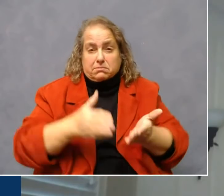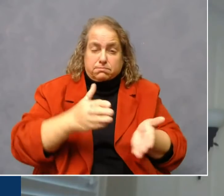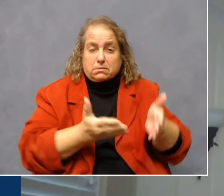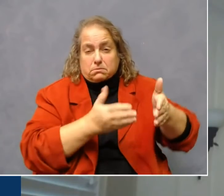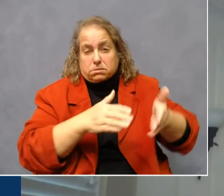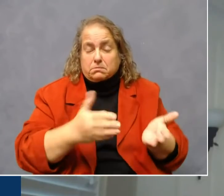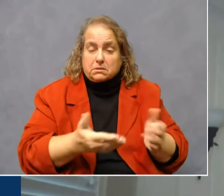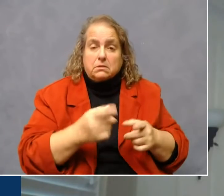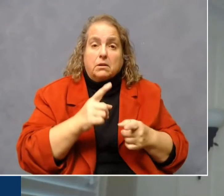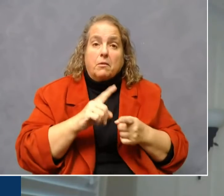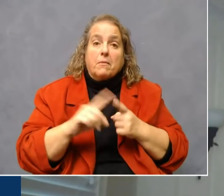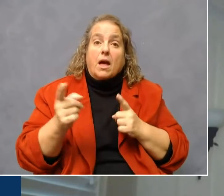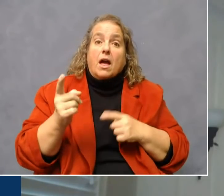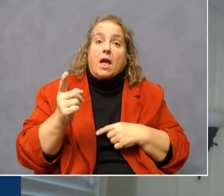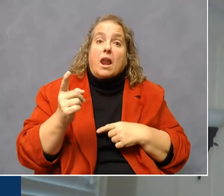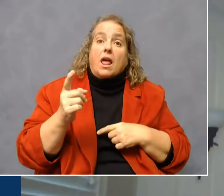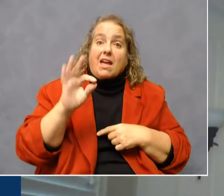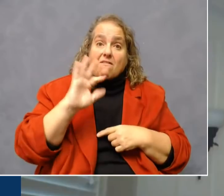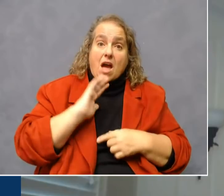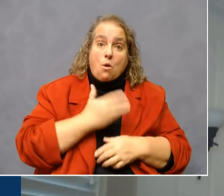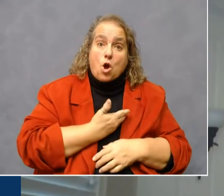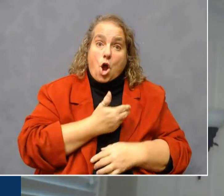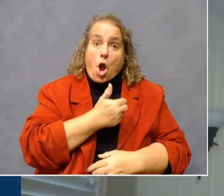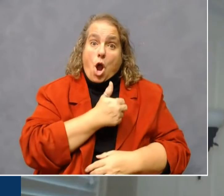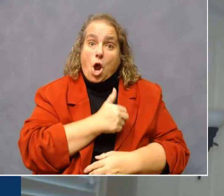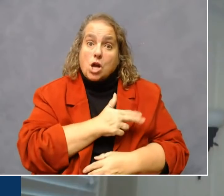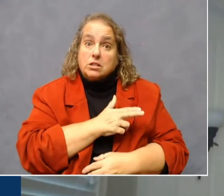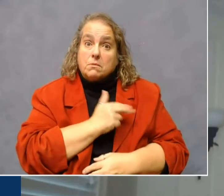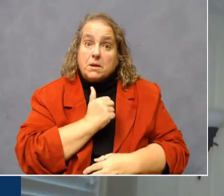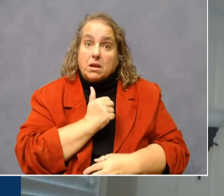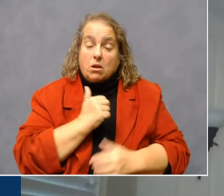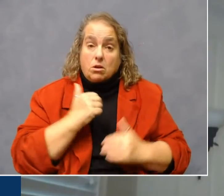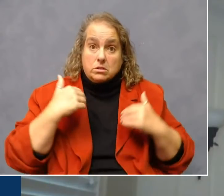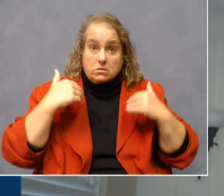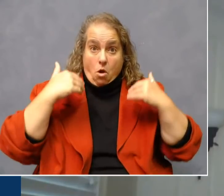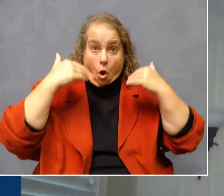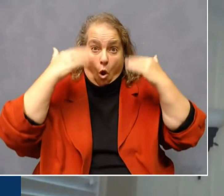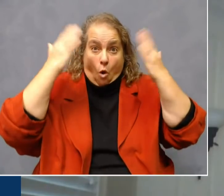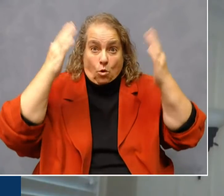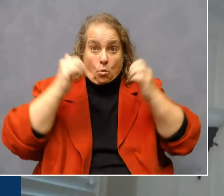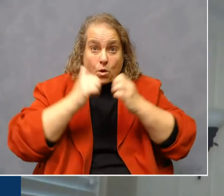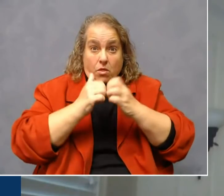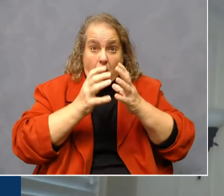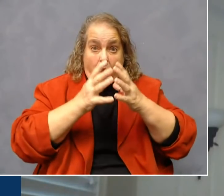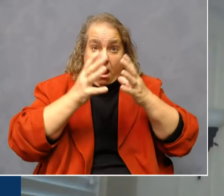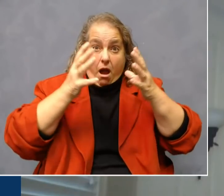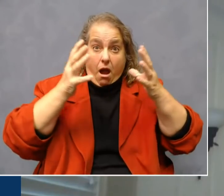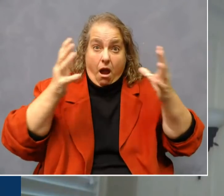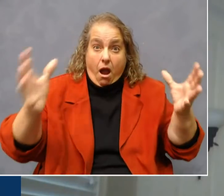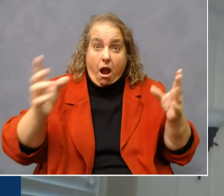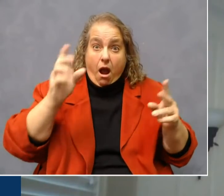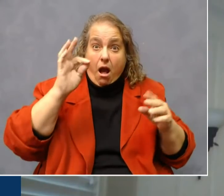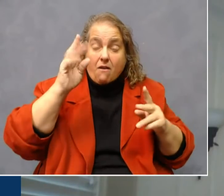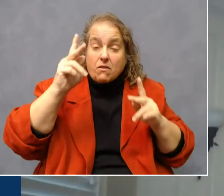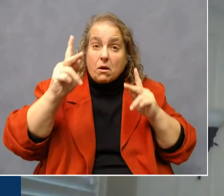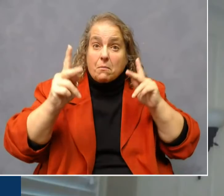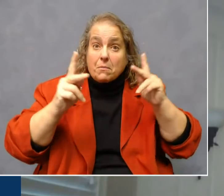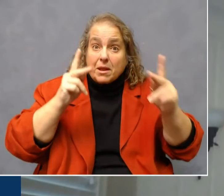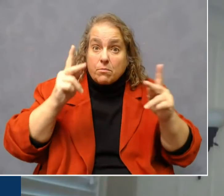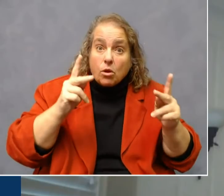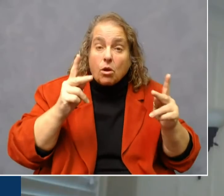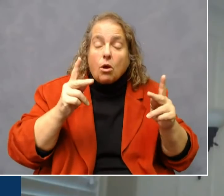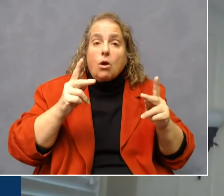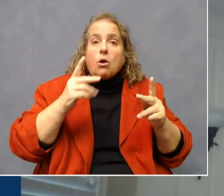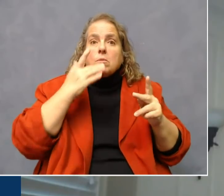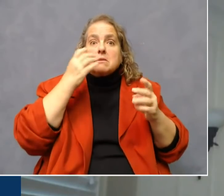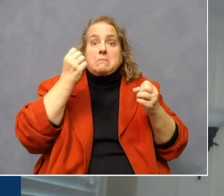had our hospitals in any large numbers overrun, and we've never had one collapse because of being overrun with so many COVID